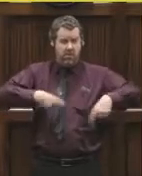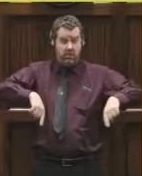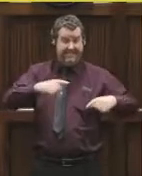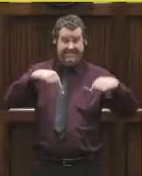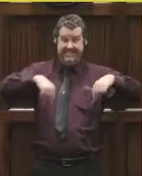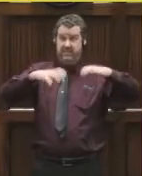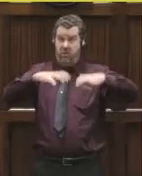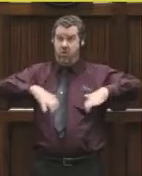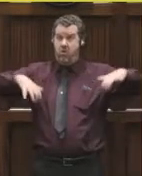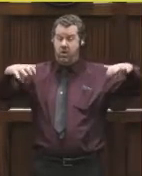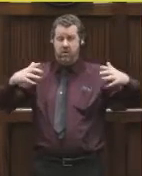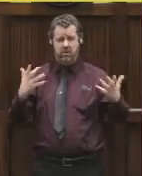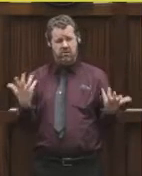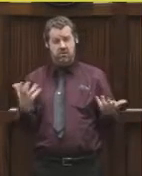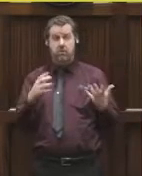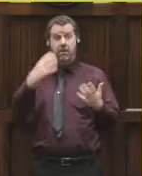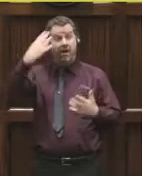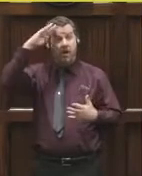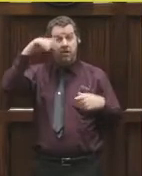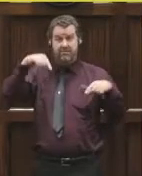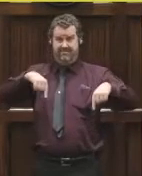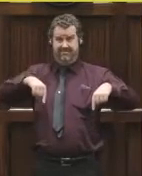that Ireland, 11 years